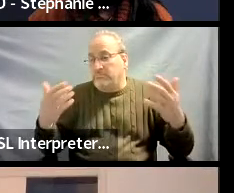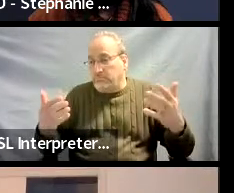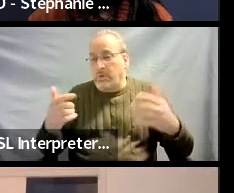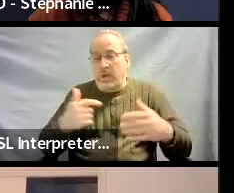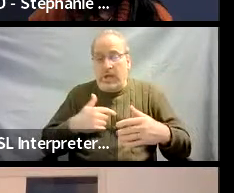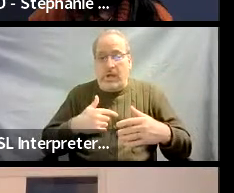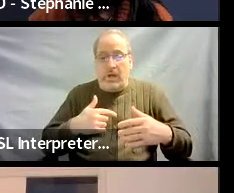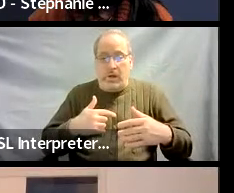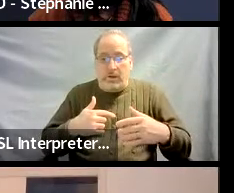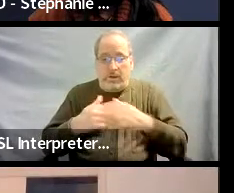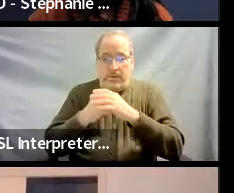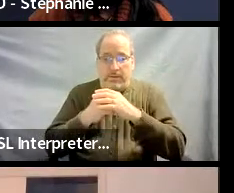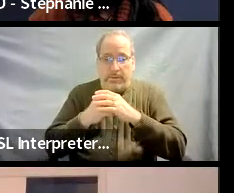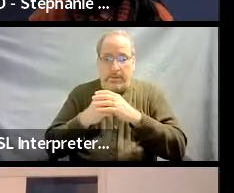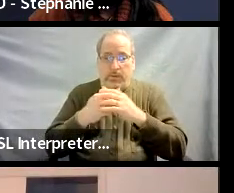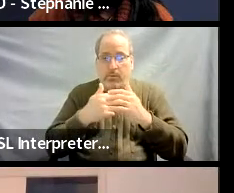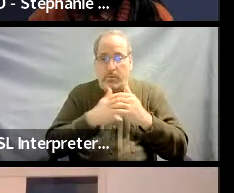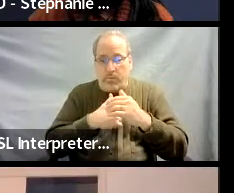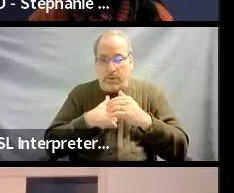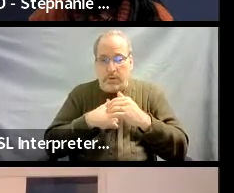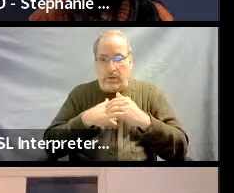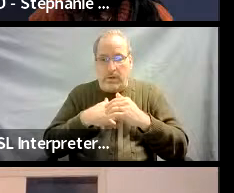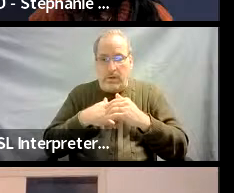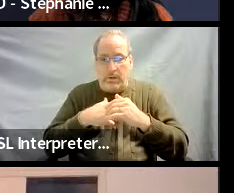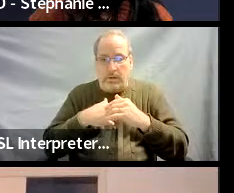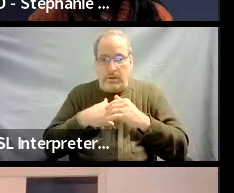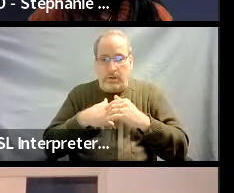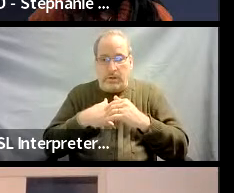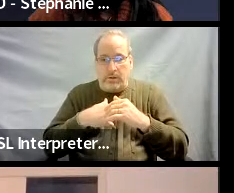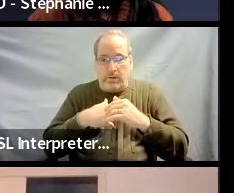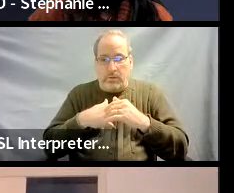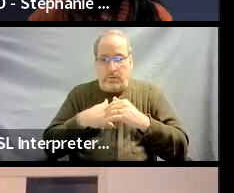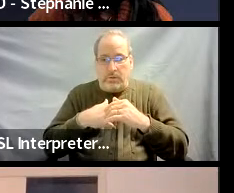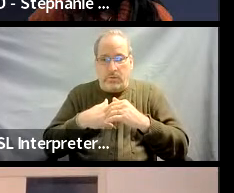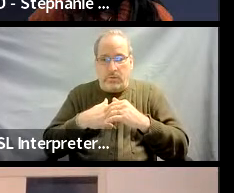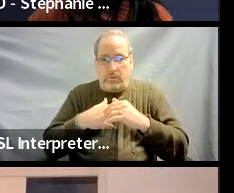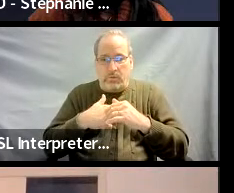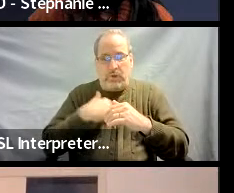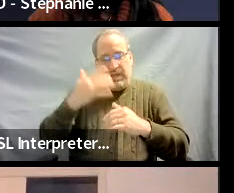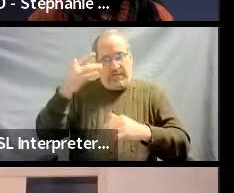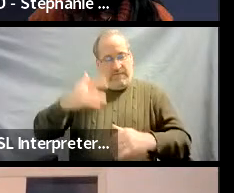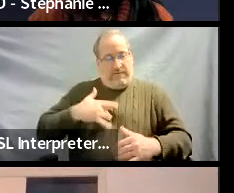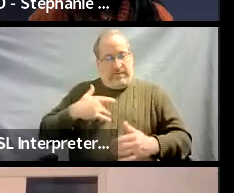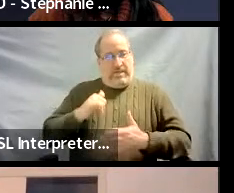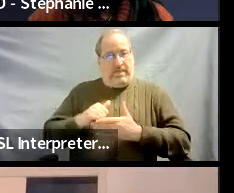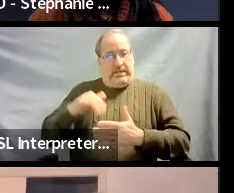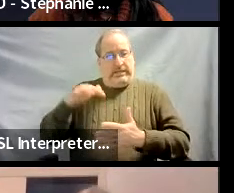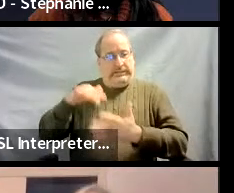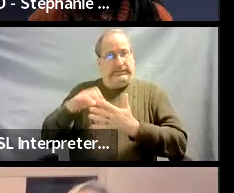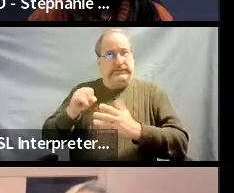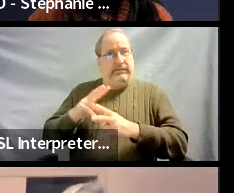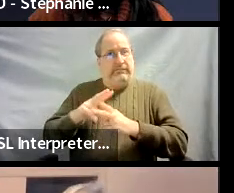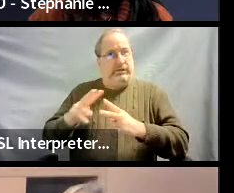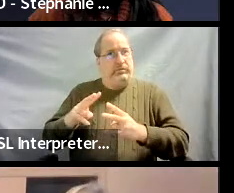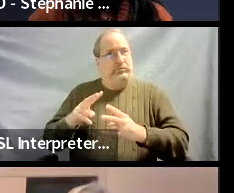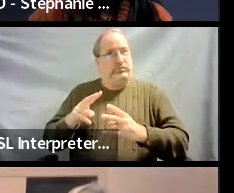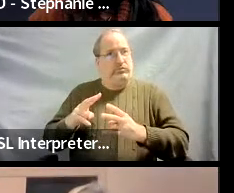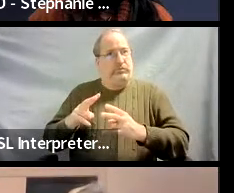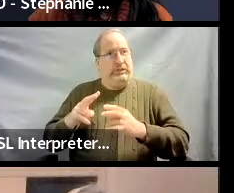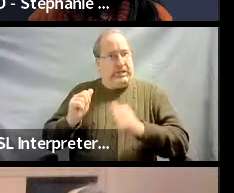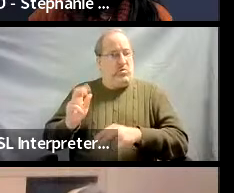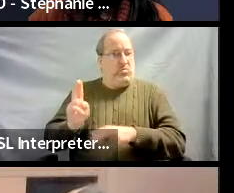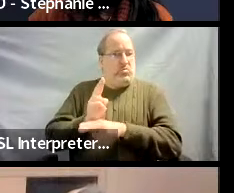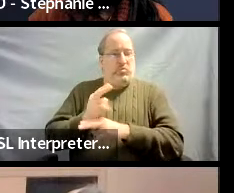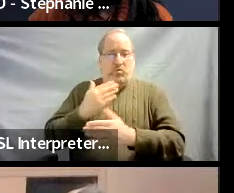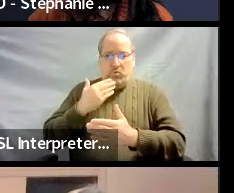In terms of why, we think this study is useful, is that I'm sure you're aware,